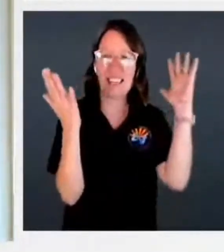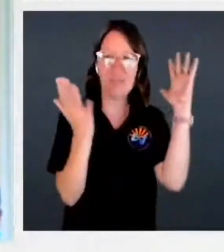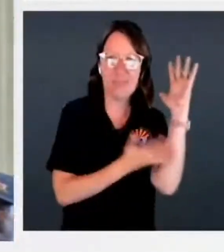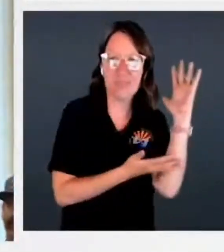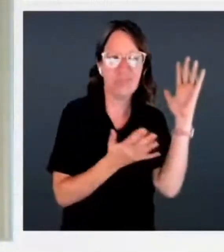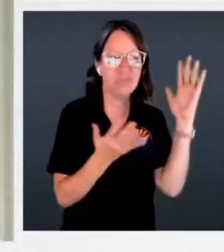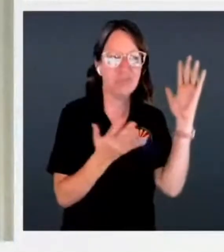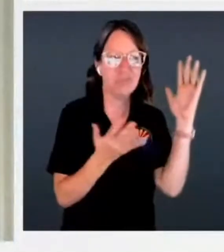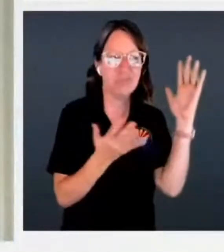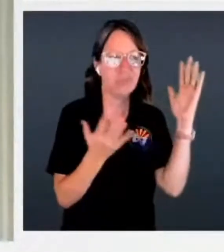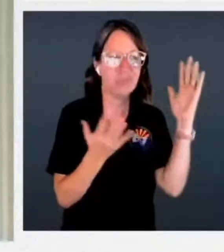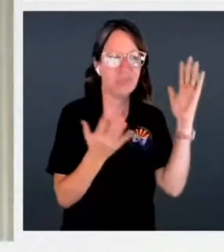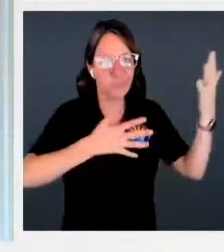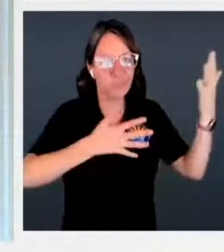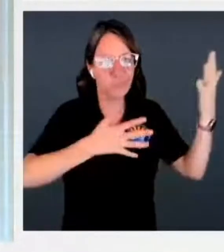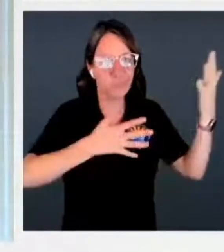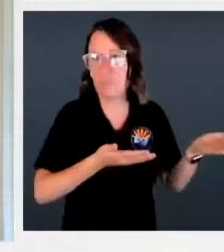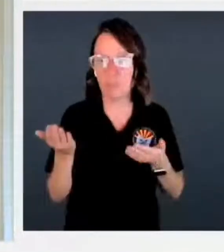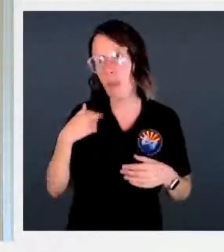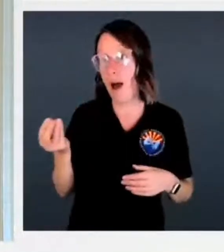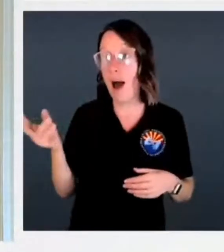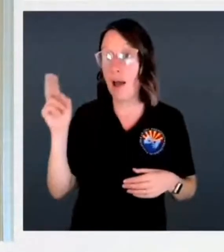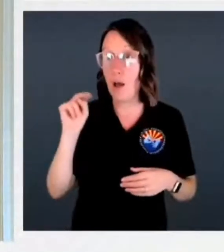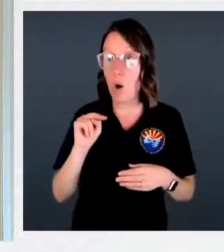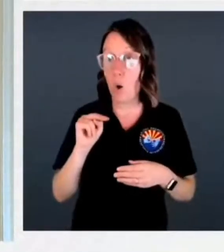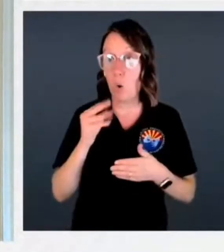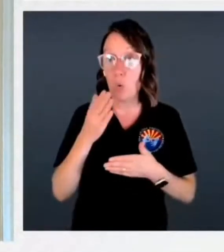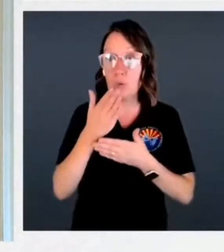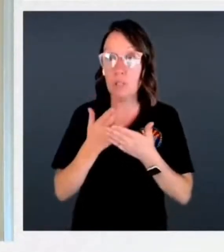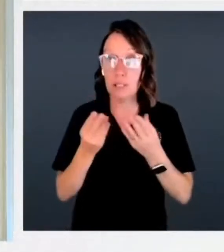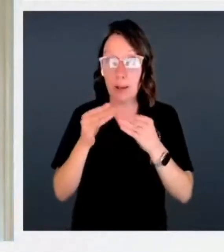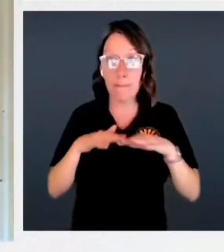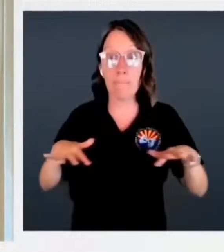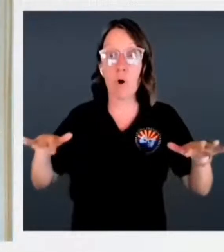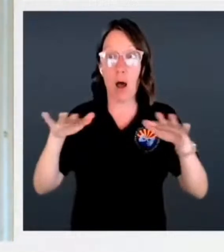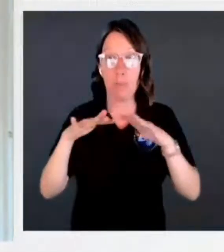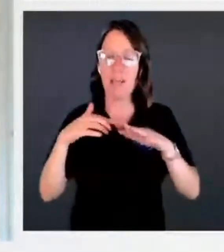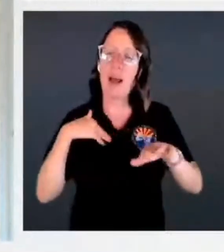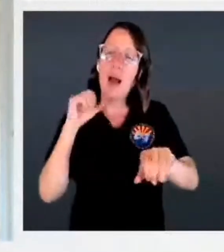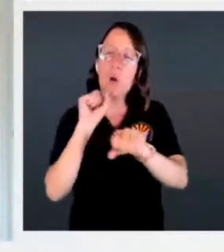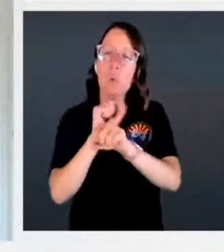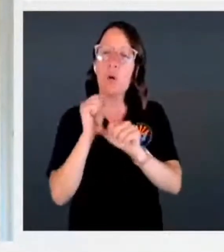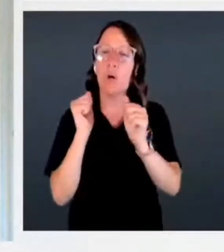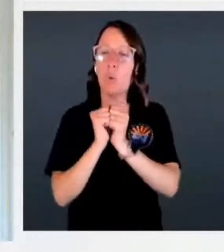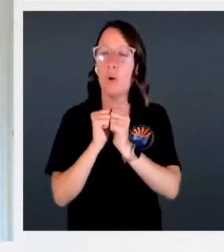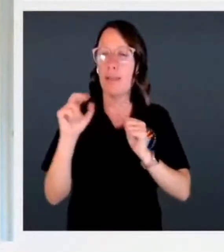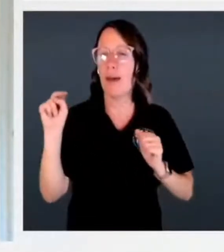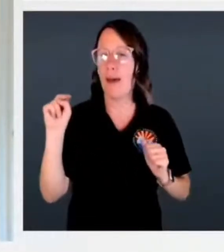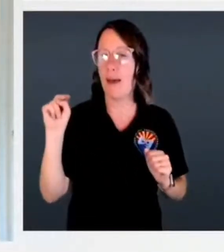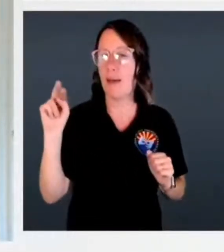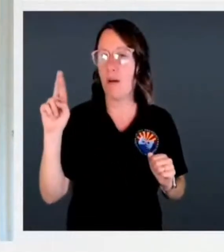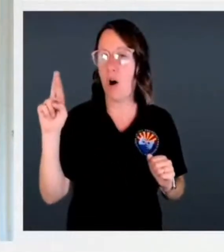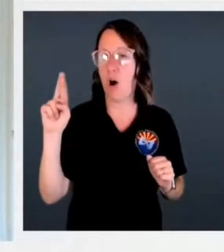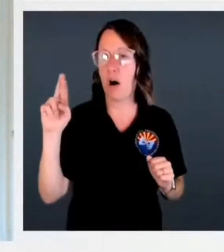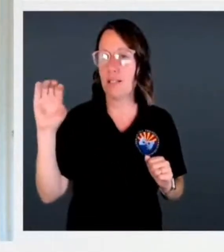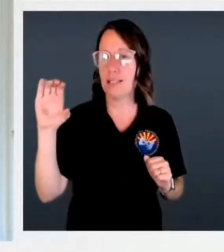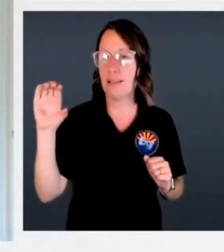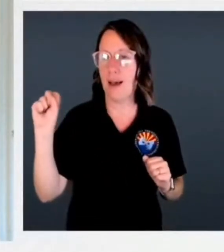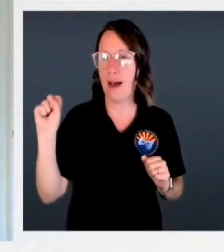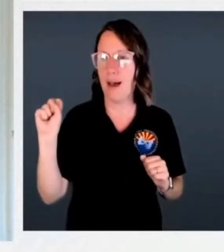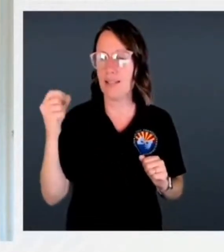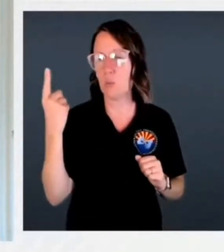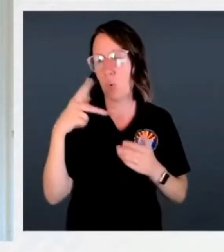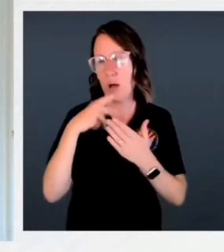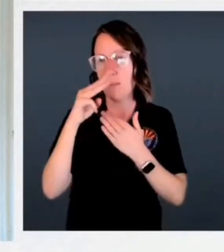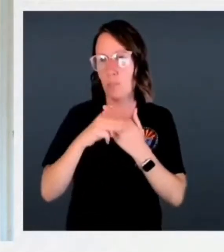I own some timber property over the hill in Fall River Mills, and I've been working with NRCS with the EQIP program. It's been